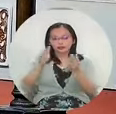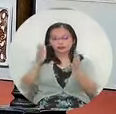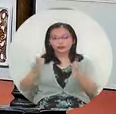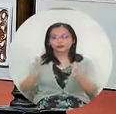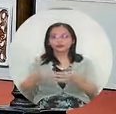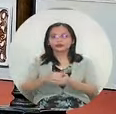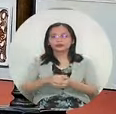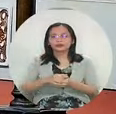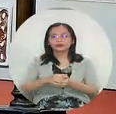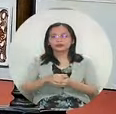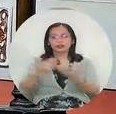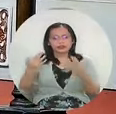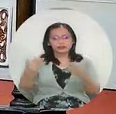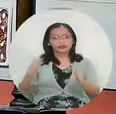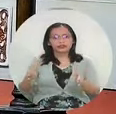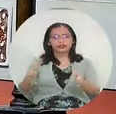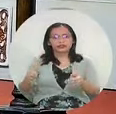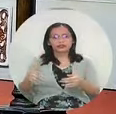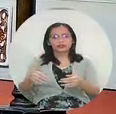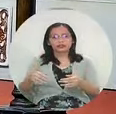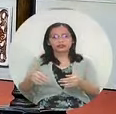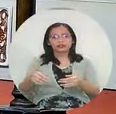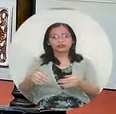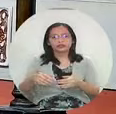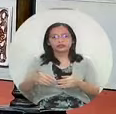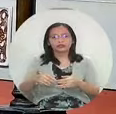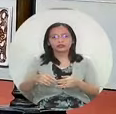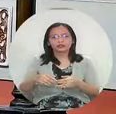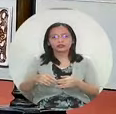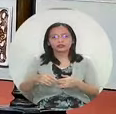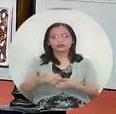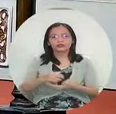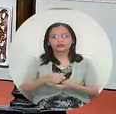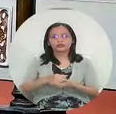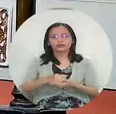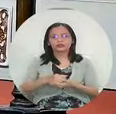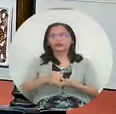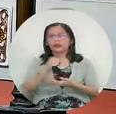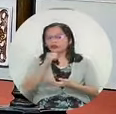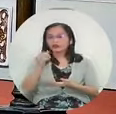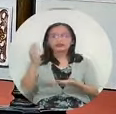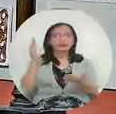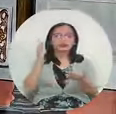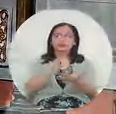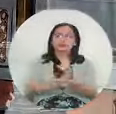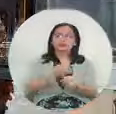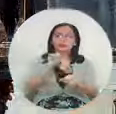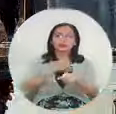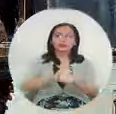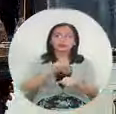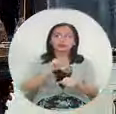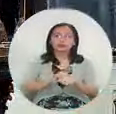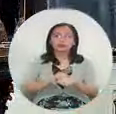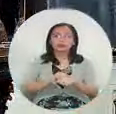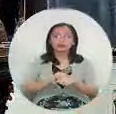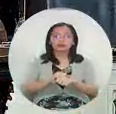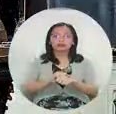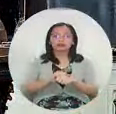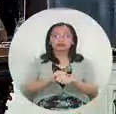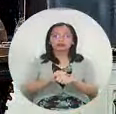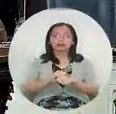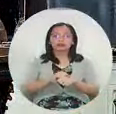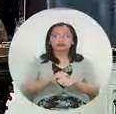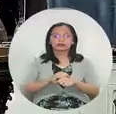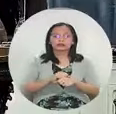Bible students mo graduate. After graduation, they will not start work. You know what they do? They will take